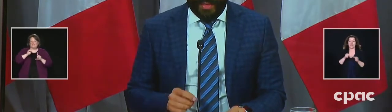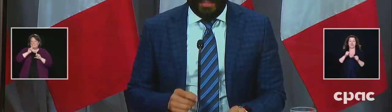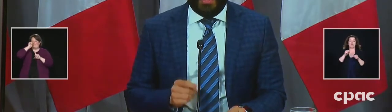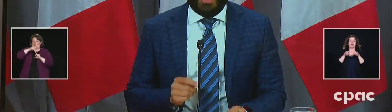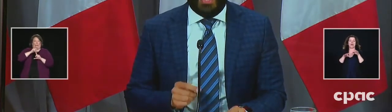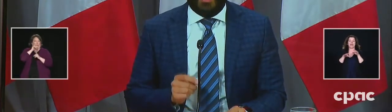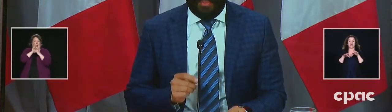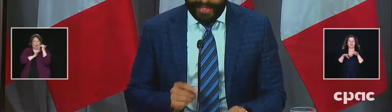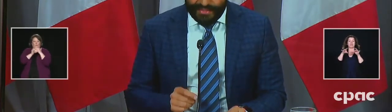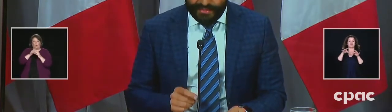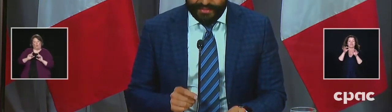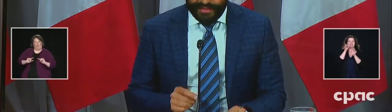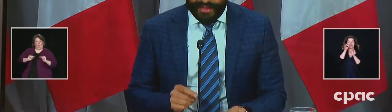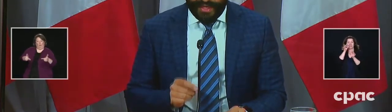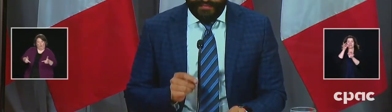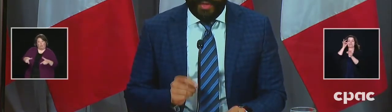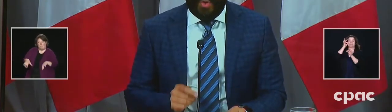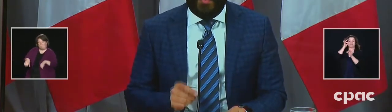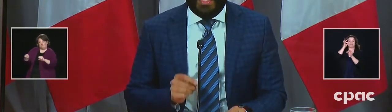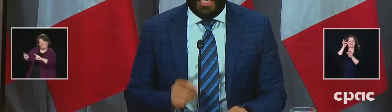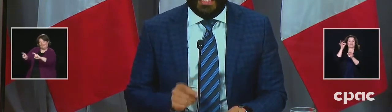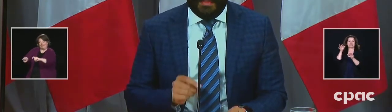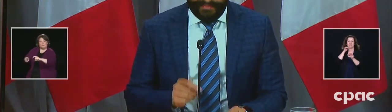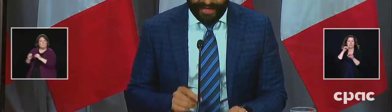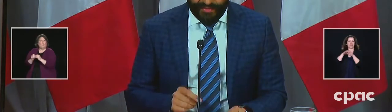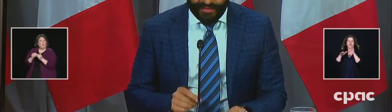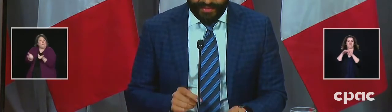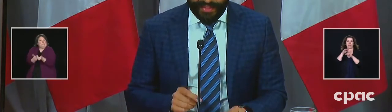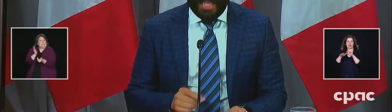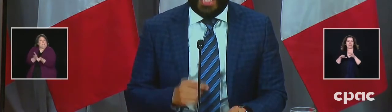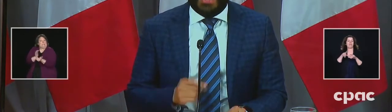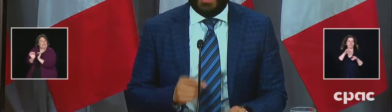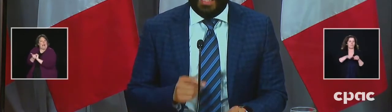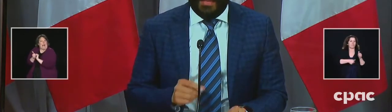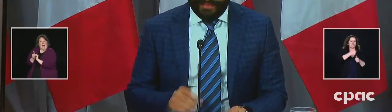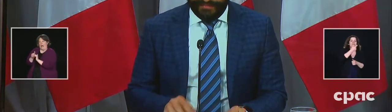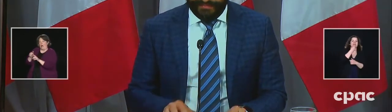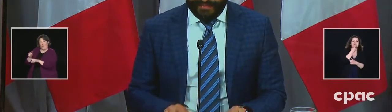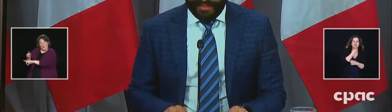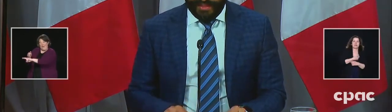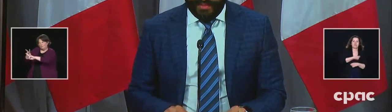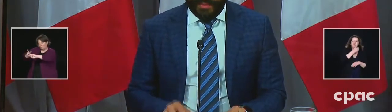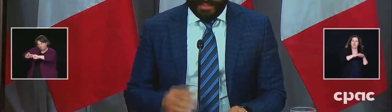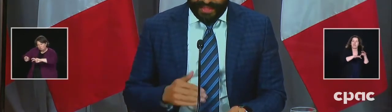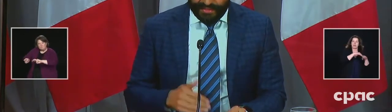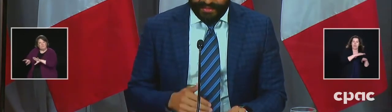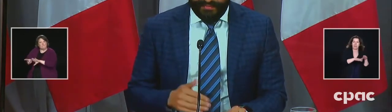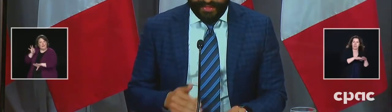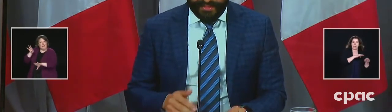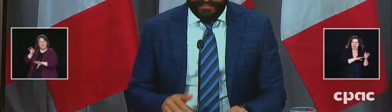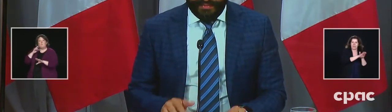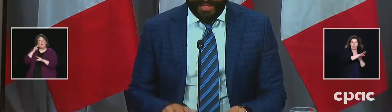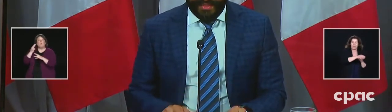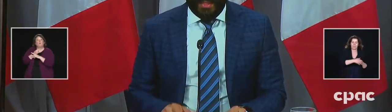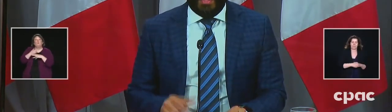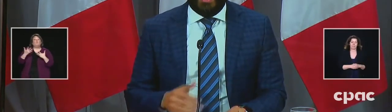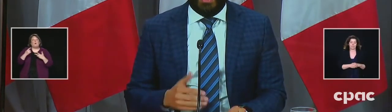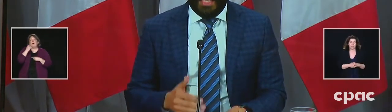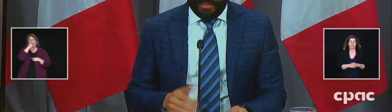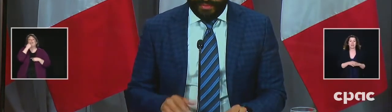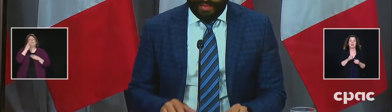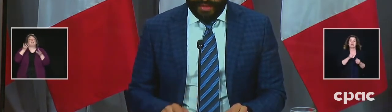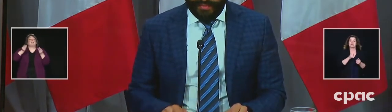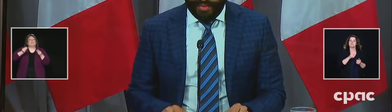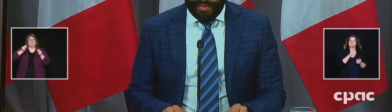found a way to detect the presence of the COVID-19 virus in saliva, which is a less invasive method than